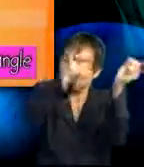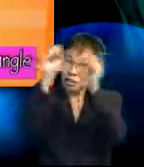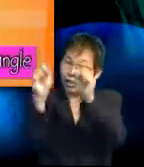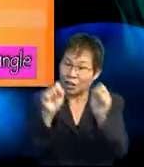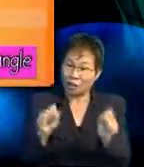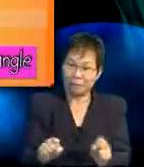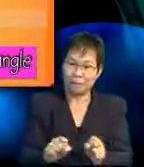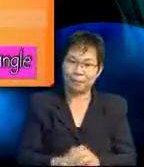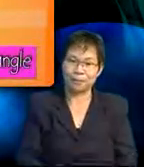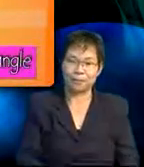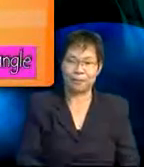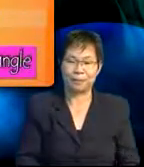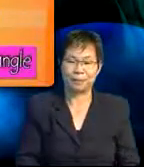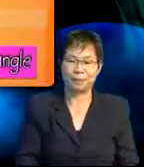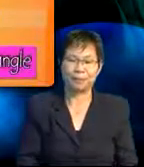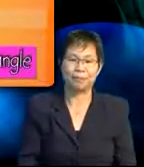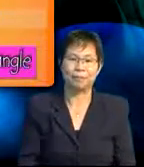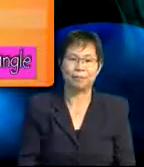shapes.